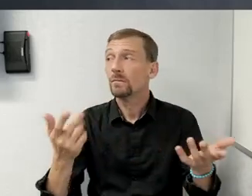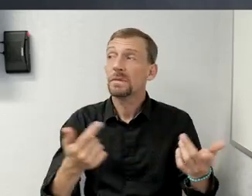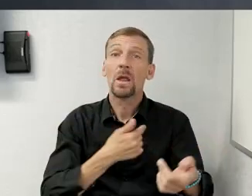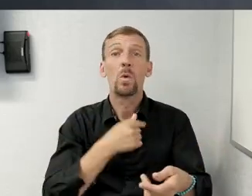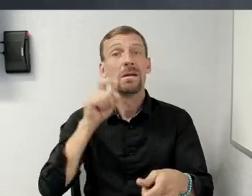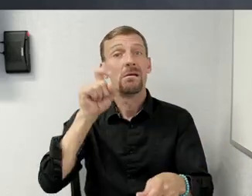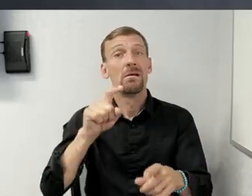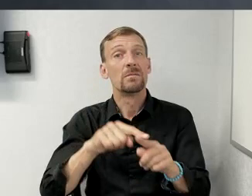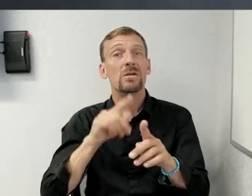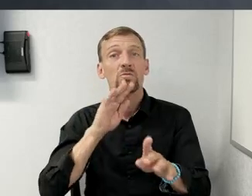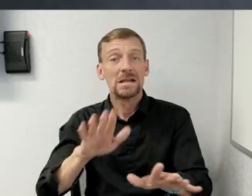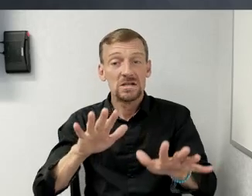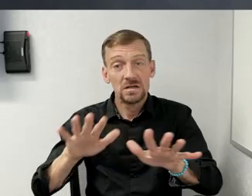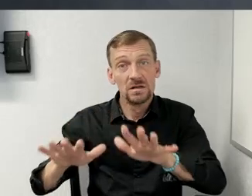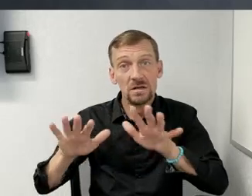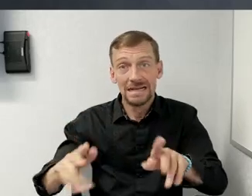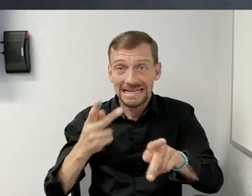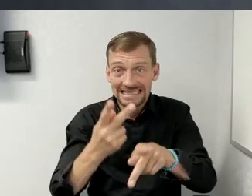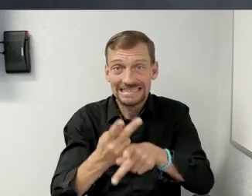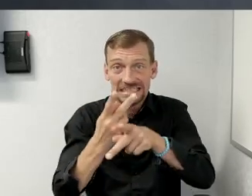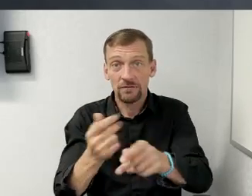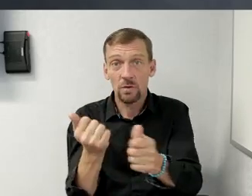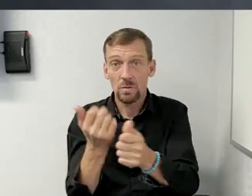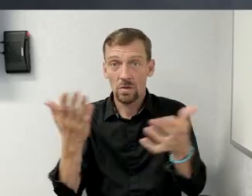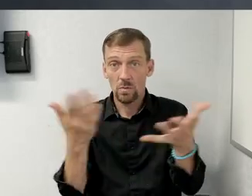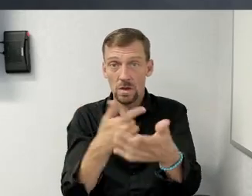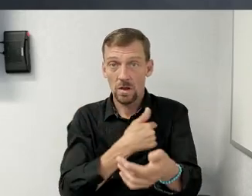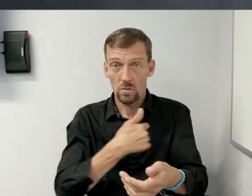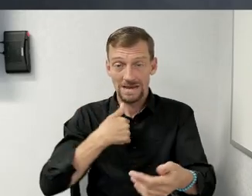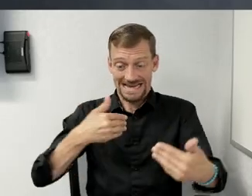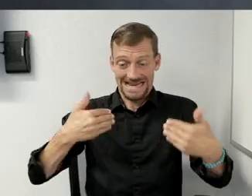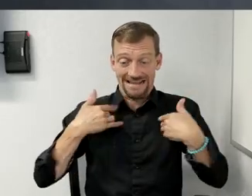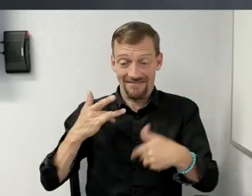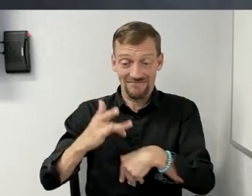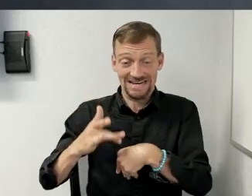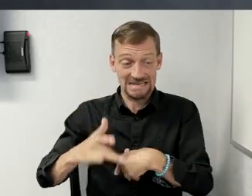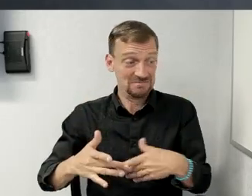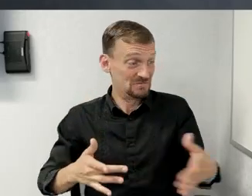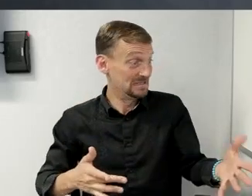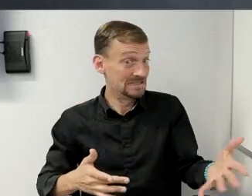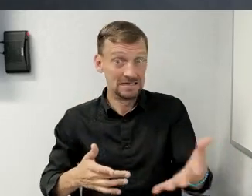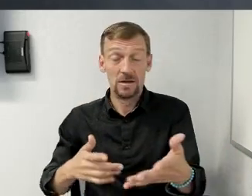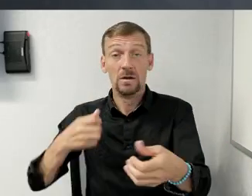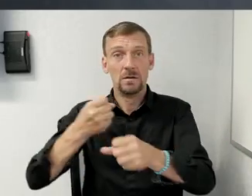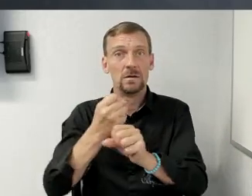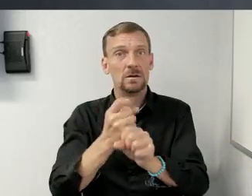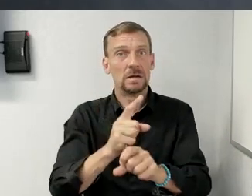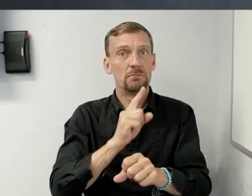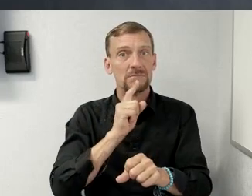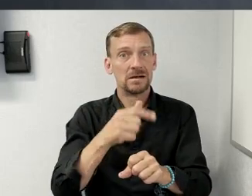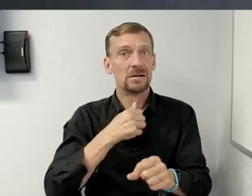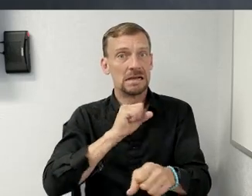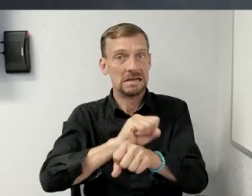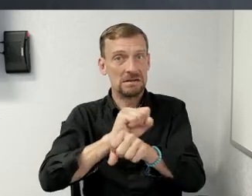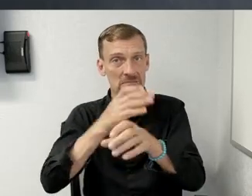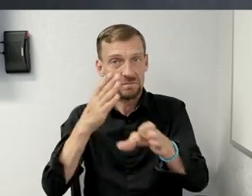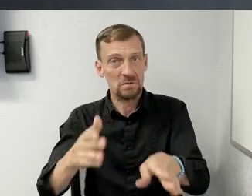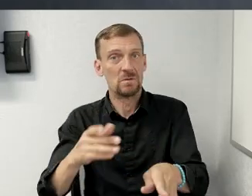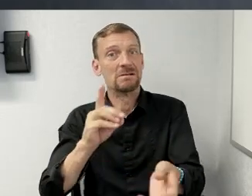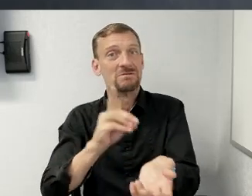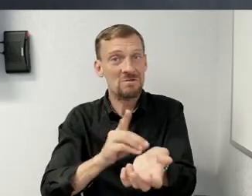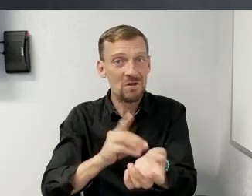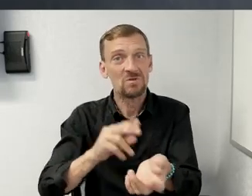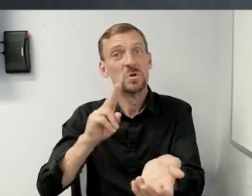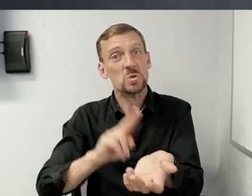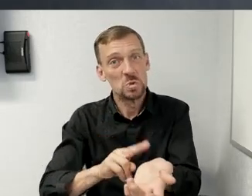just very cautious with how we were using the supplies, because we want to make certain that our employees, our physicians, our residents, those